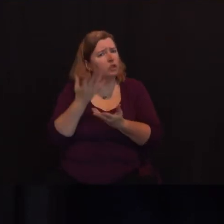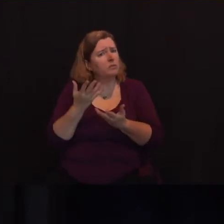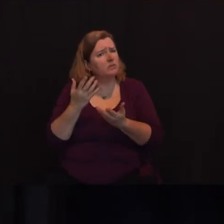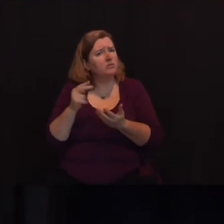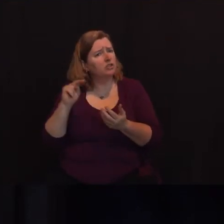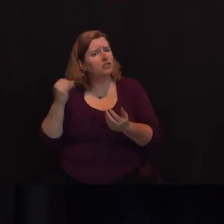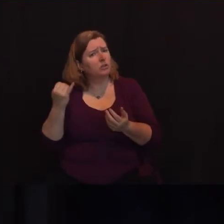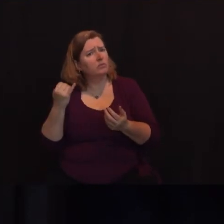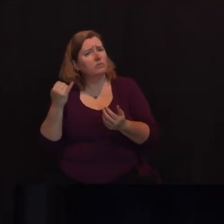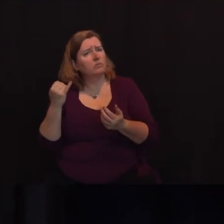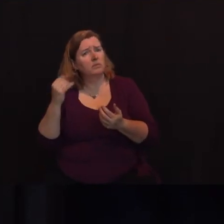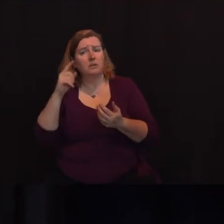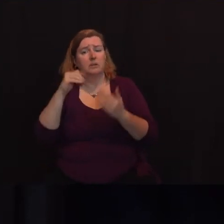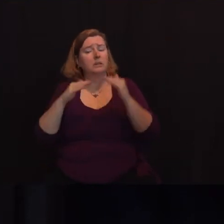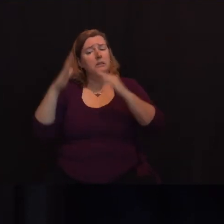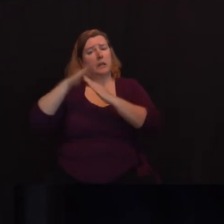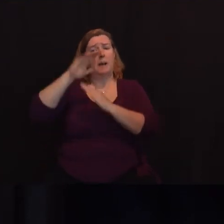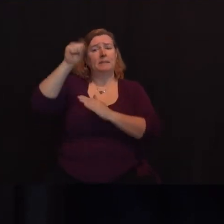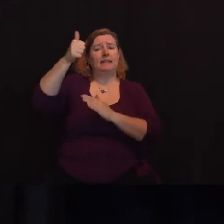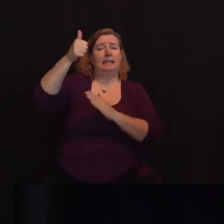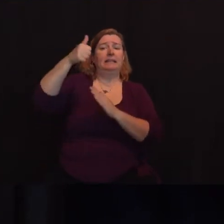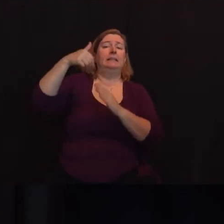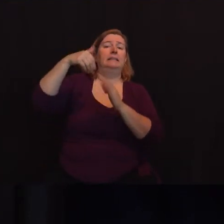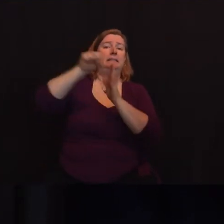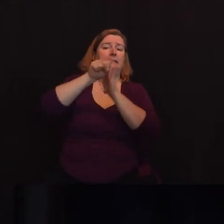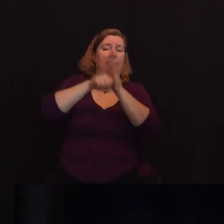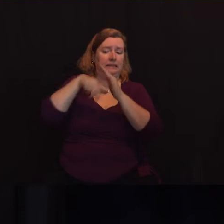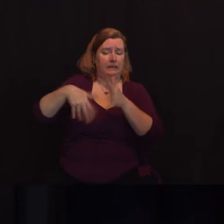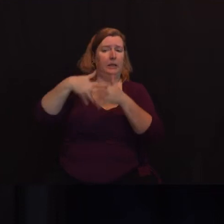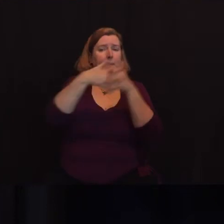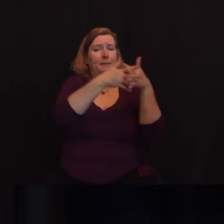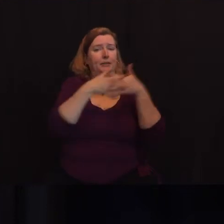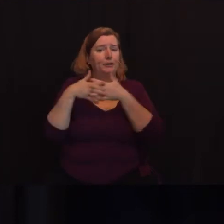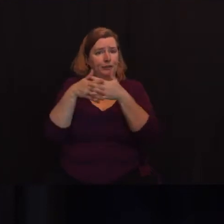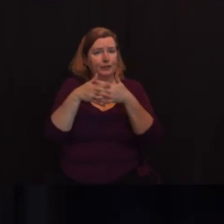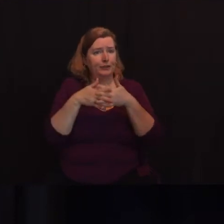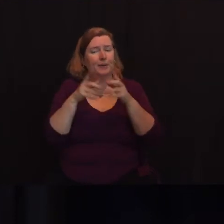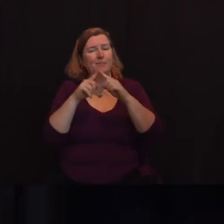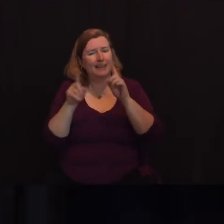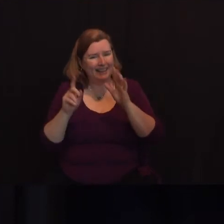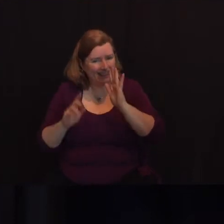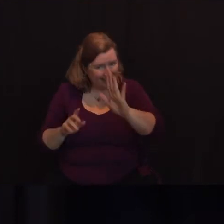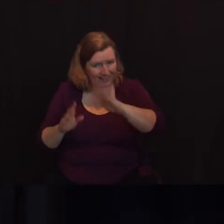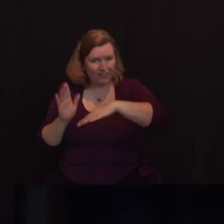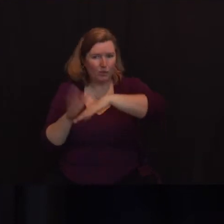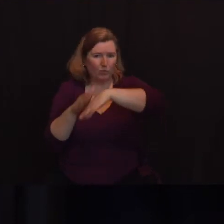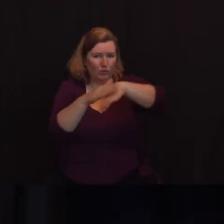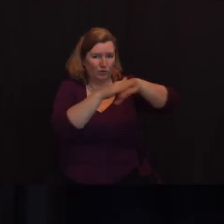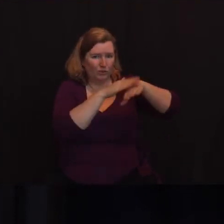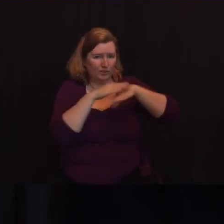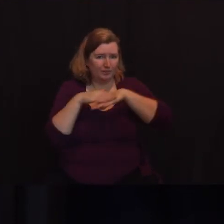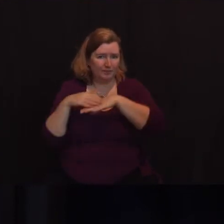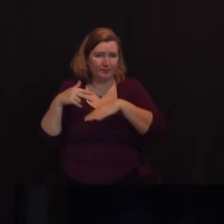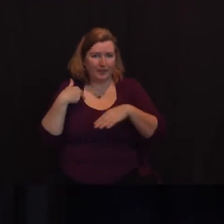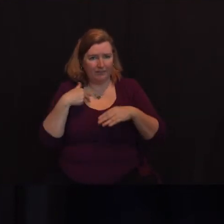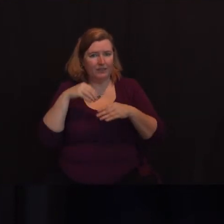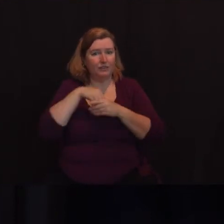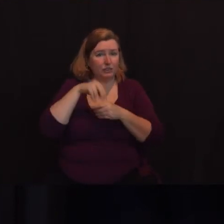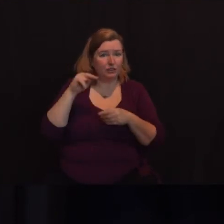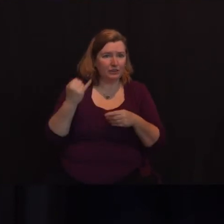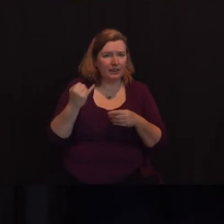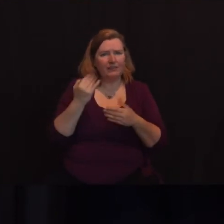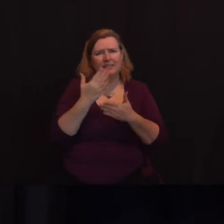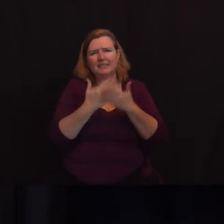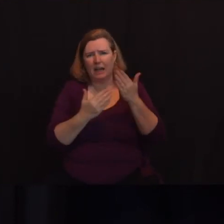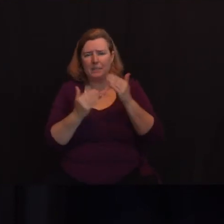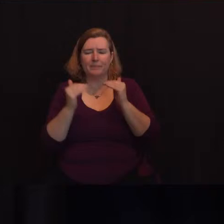ranks 10th in the United States. However, it is noted there are disparities within the state. But when you